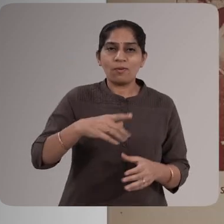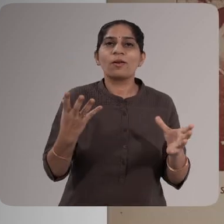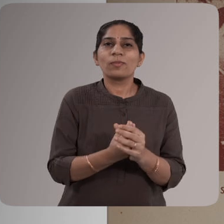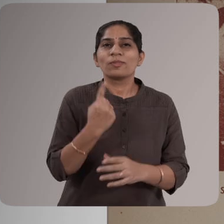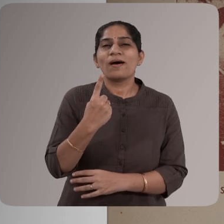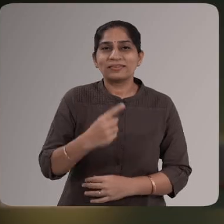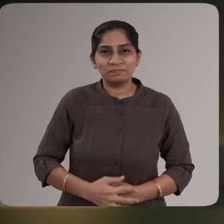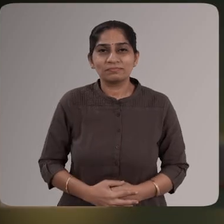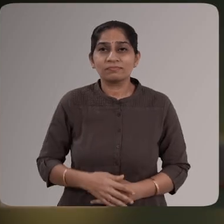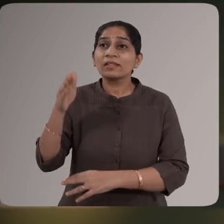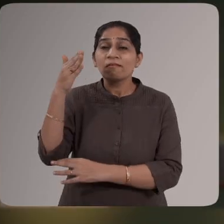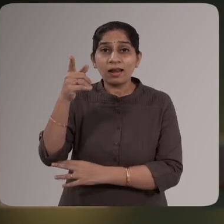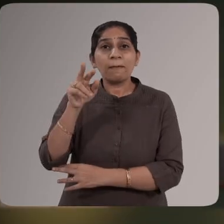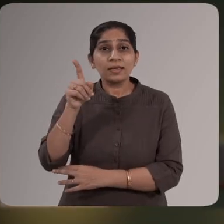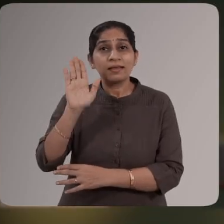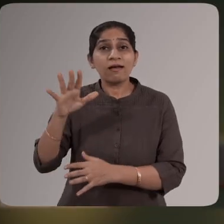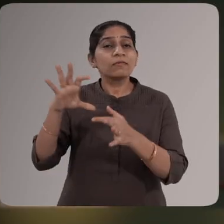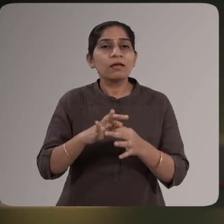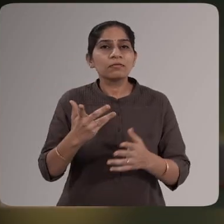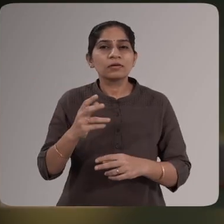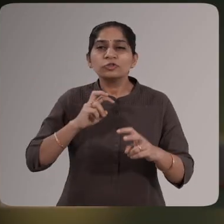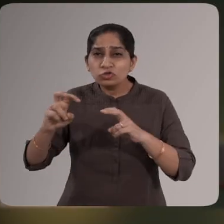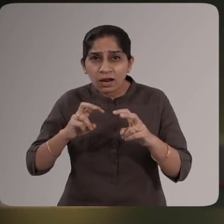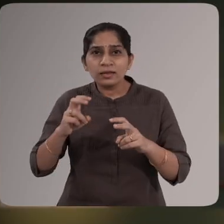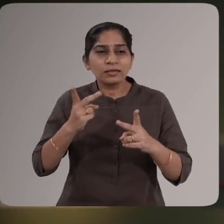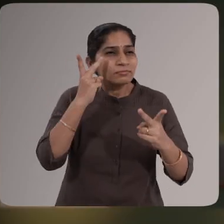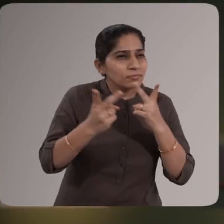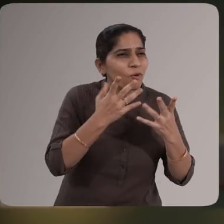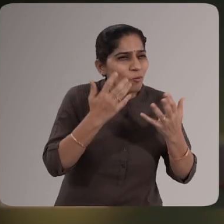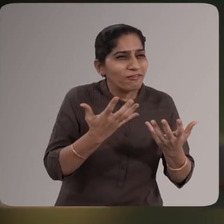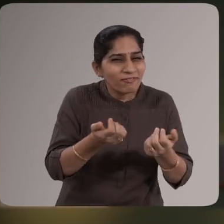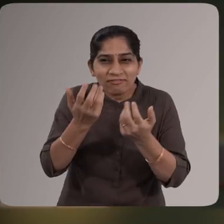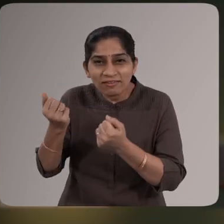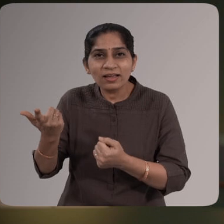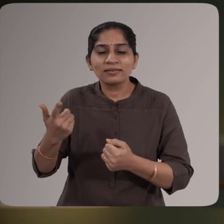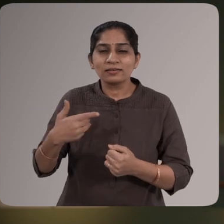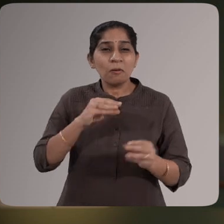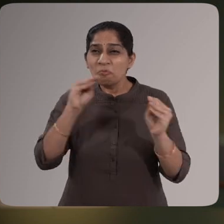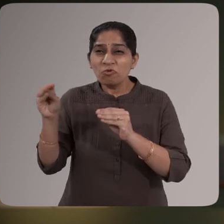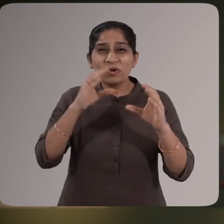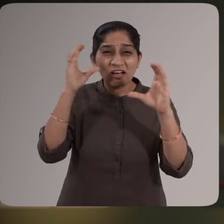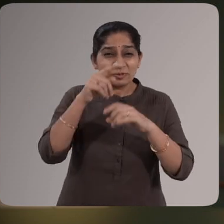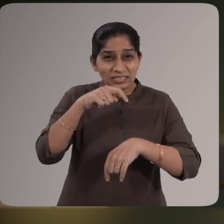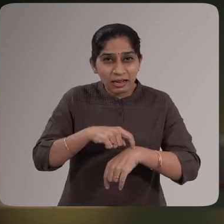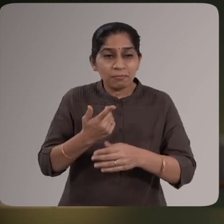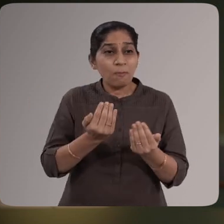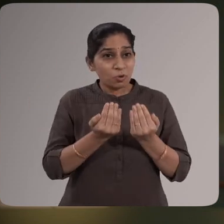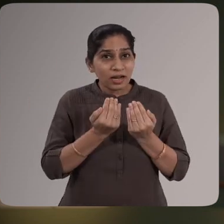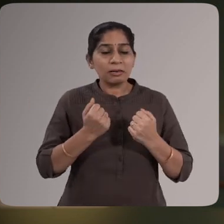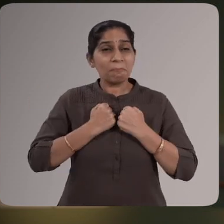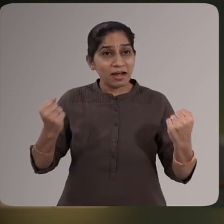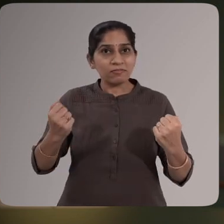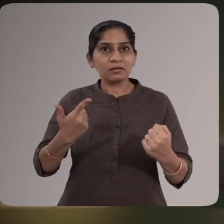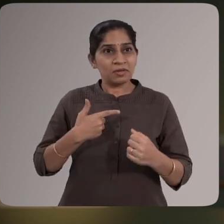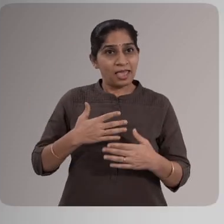solidarity. So flags are also associated with journeys, quest, liminality, protection, bravery,